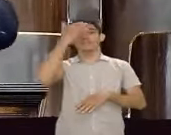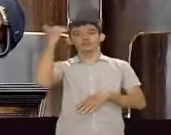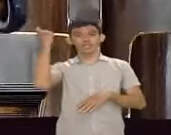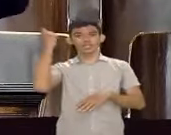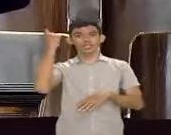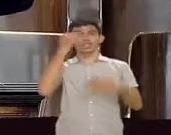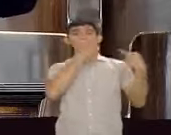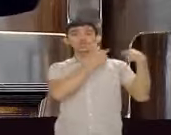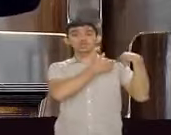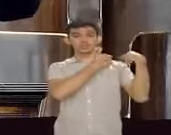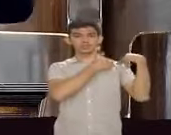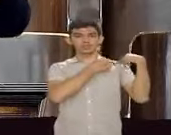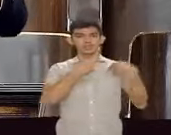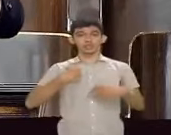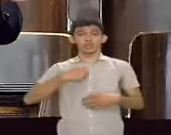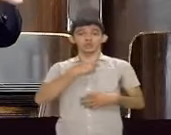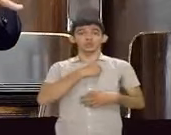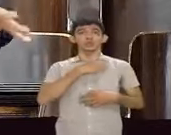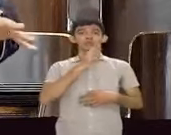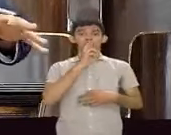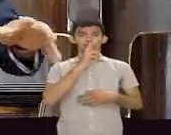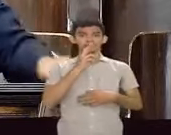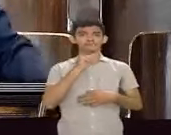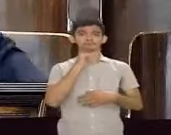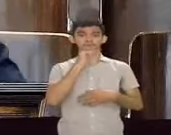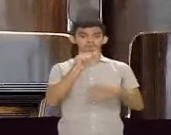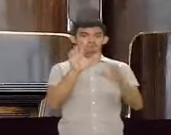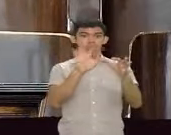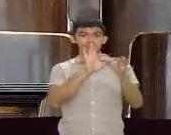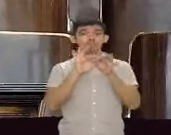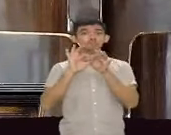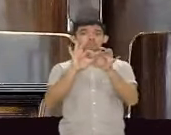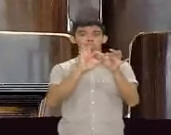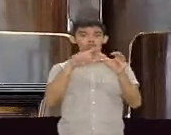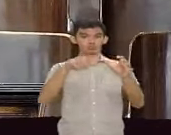buluhaton. Because we are not of this world.